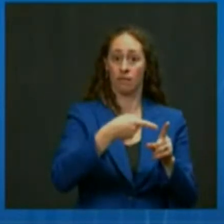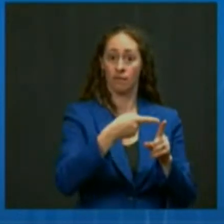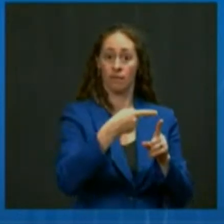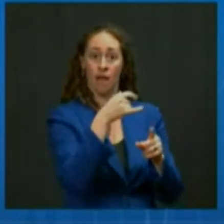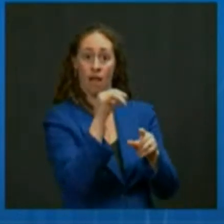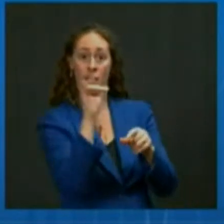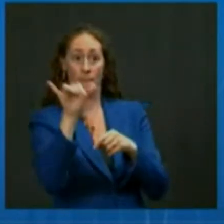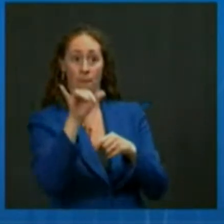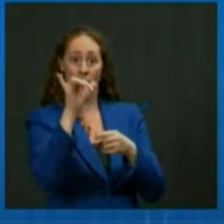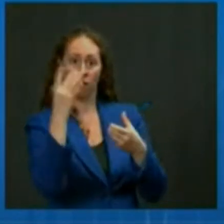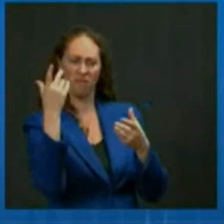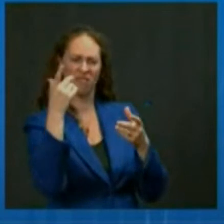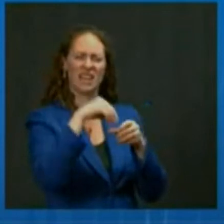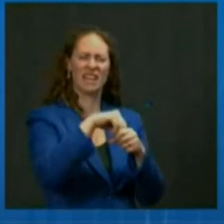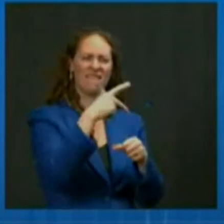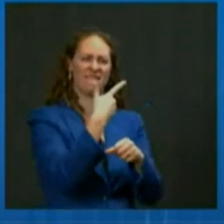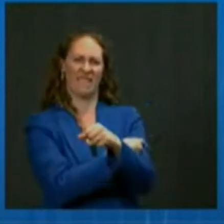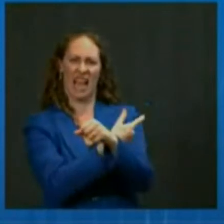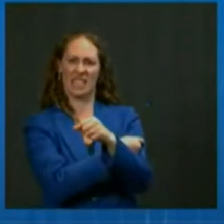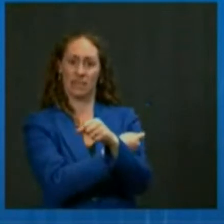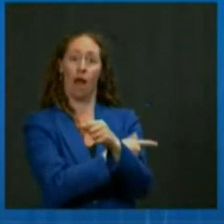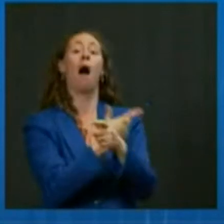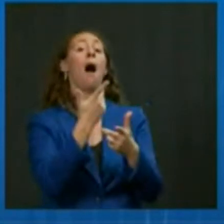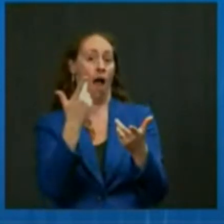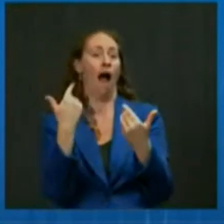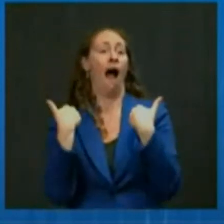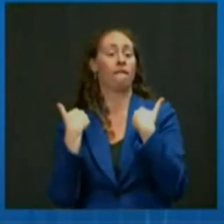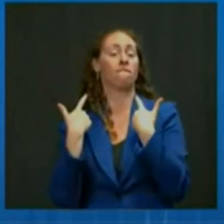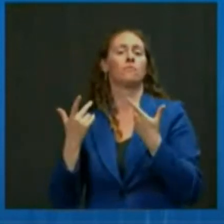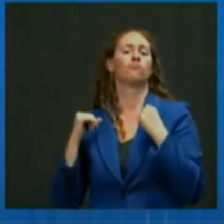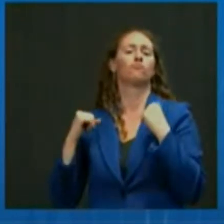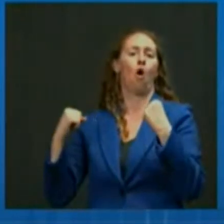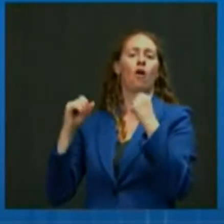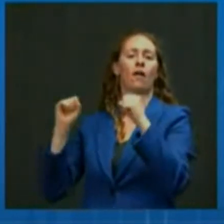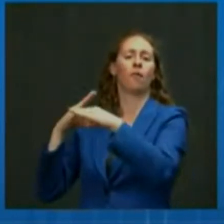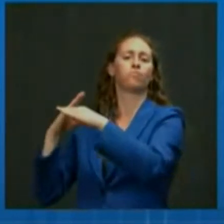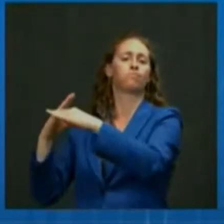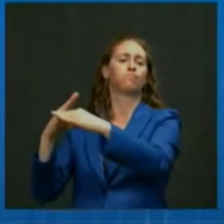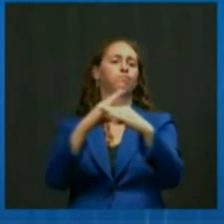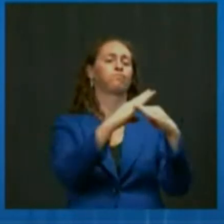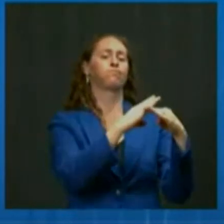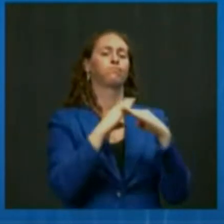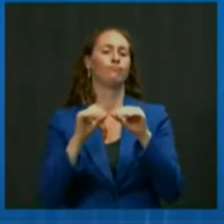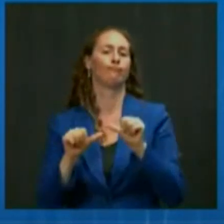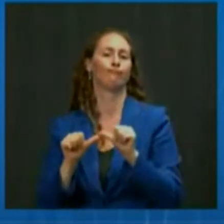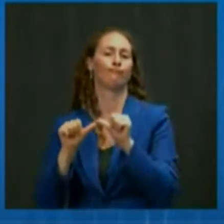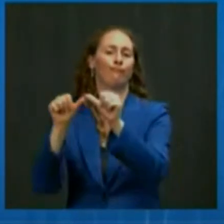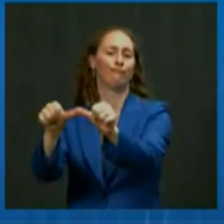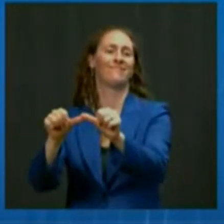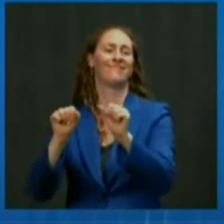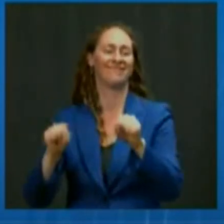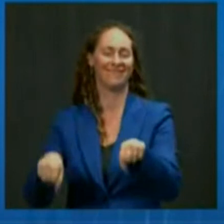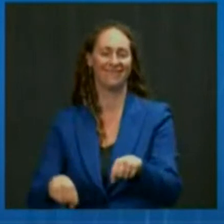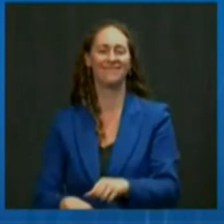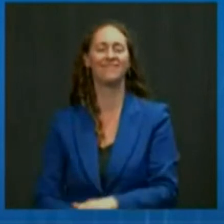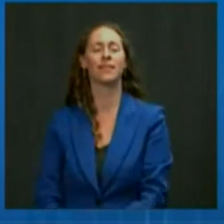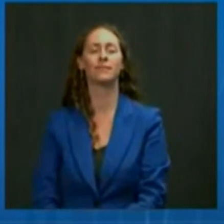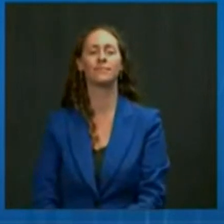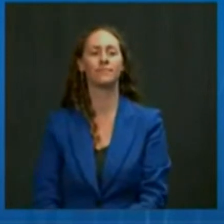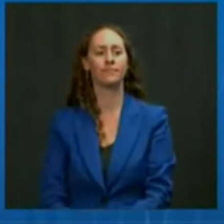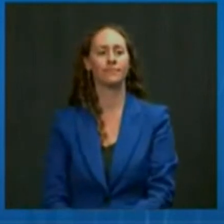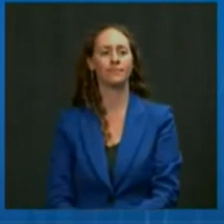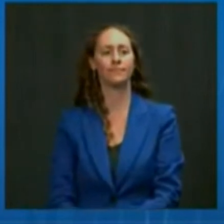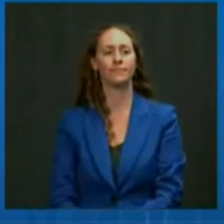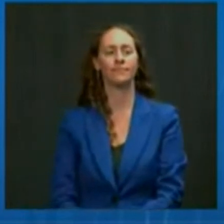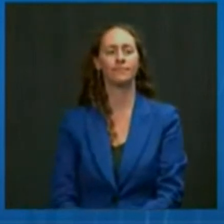to protect against Delta, and as I showed you on this former slide, a booster mRNA